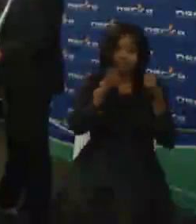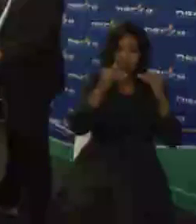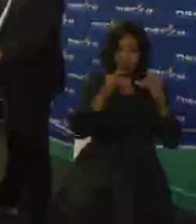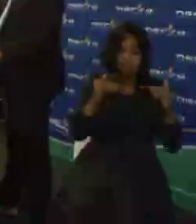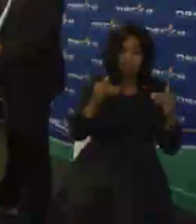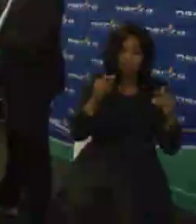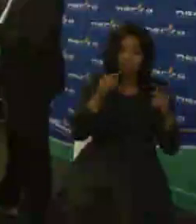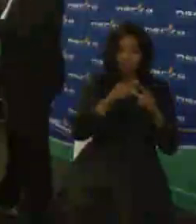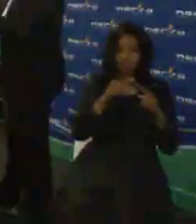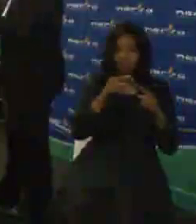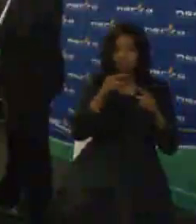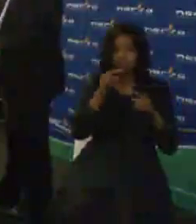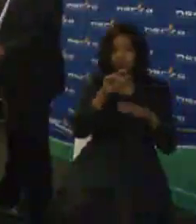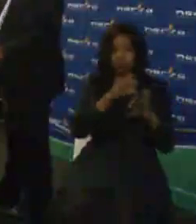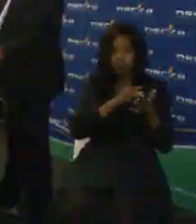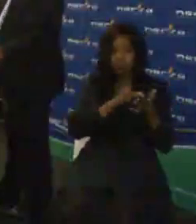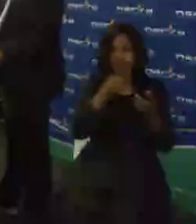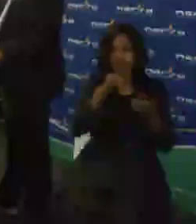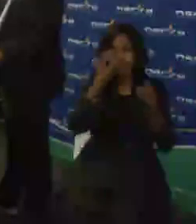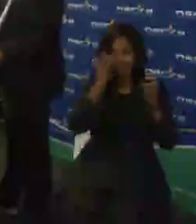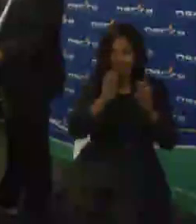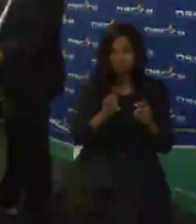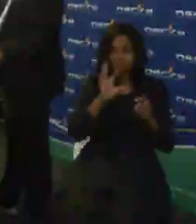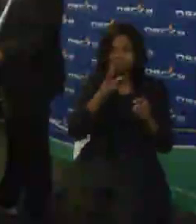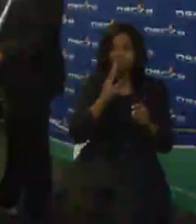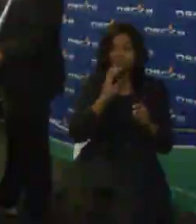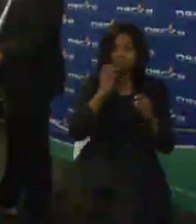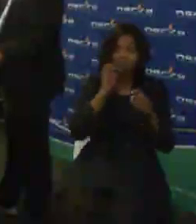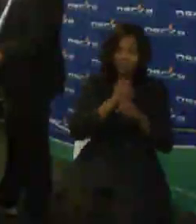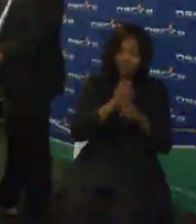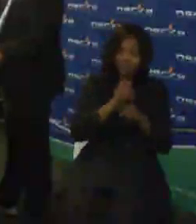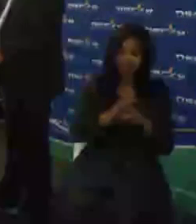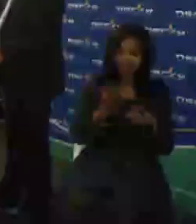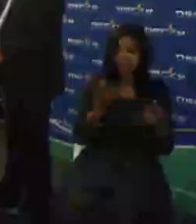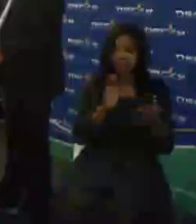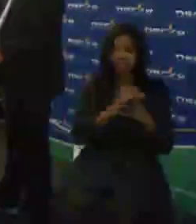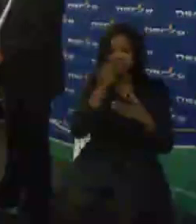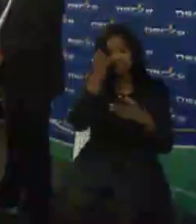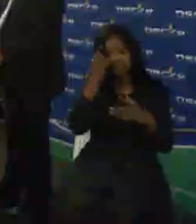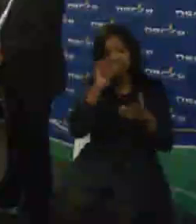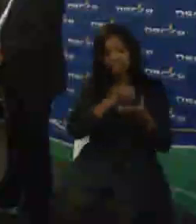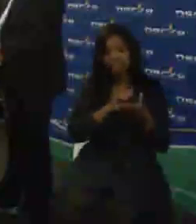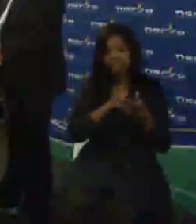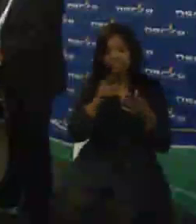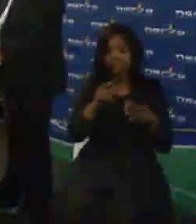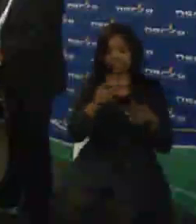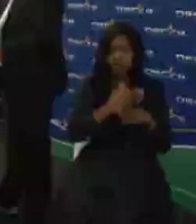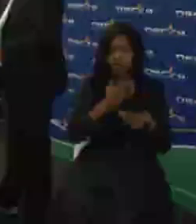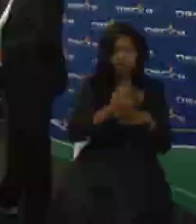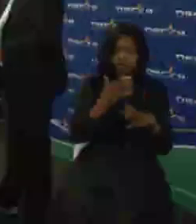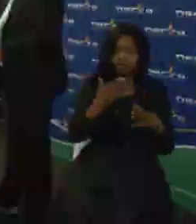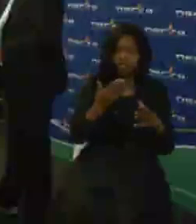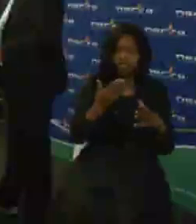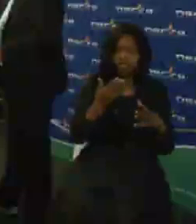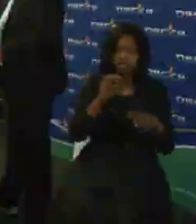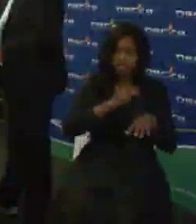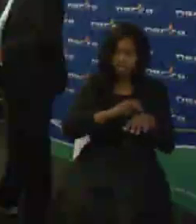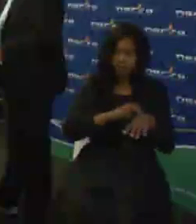for Eskom will be extremely difficult, and understanding the operational requirements.